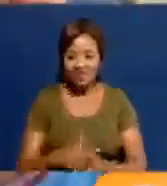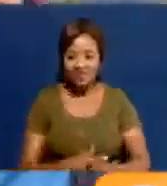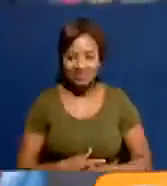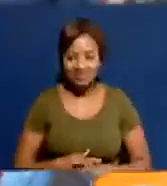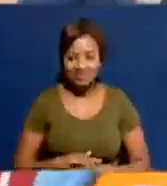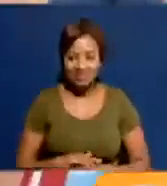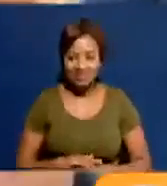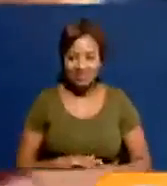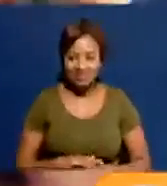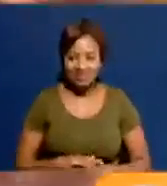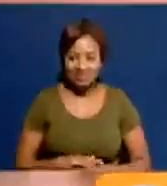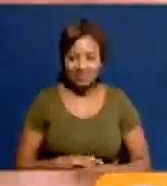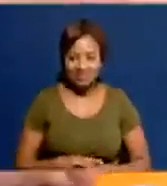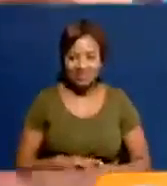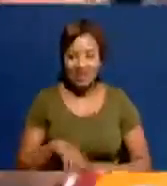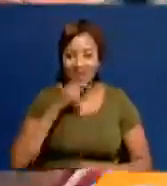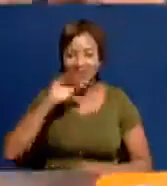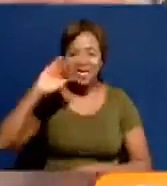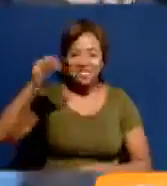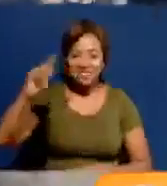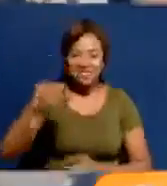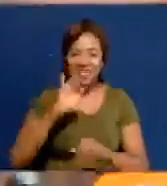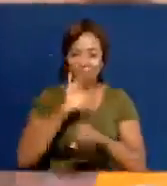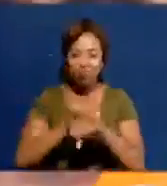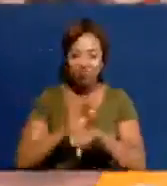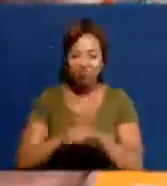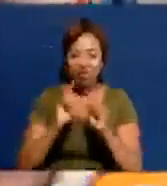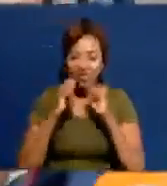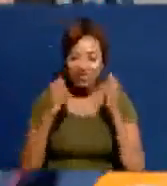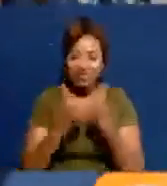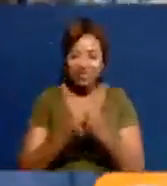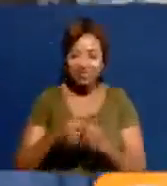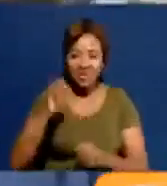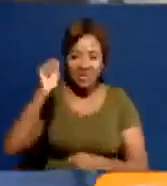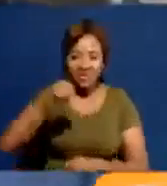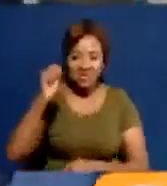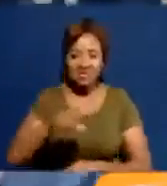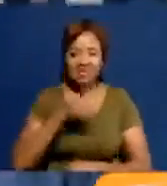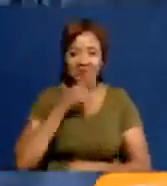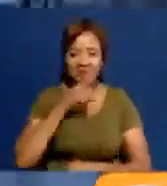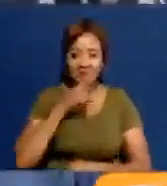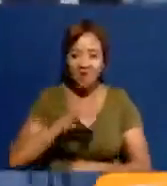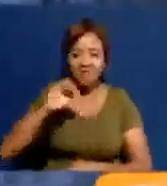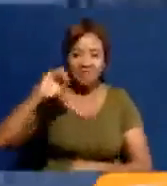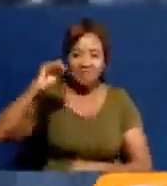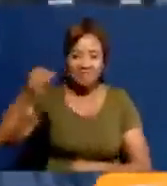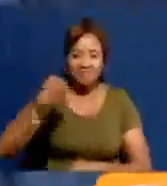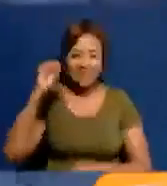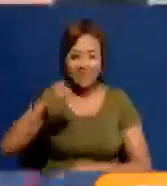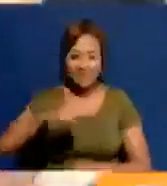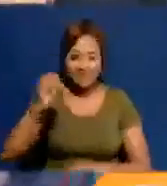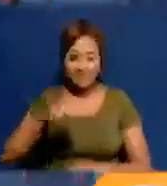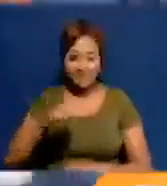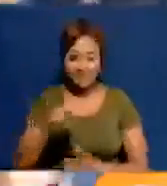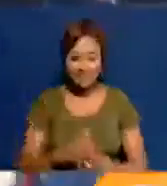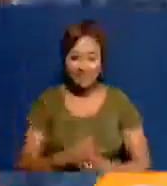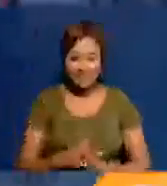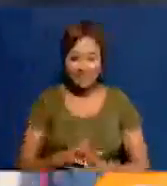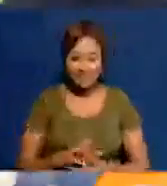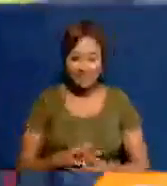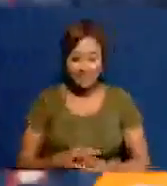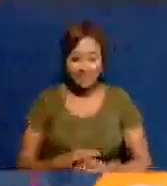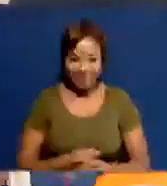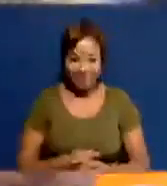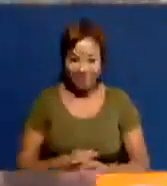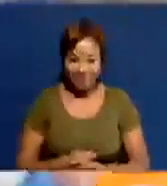yeah. Yes, get in! Come on, Boosh! Yes! Yes! Manchester! Yeah!